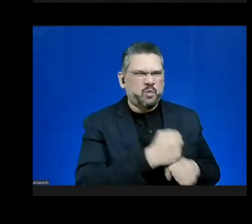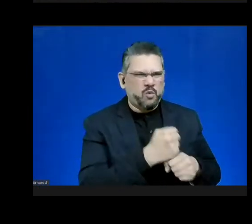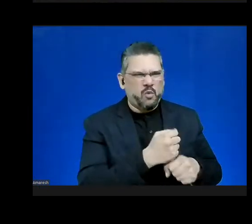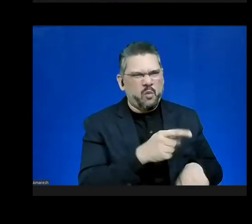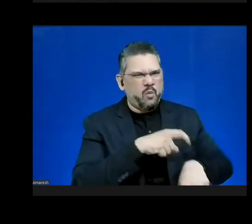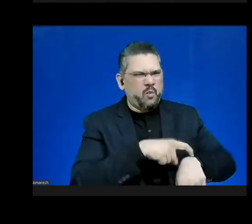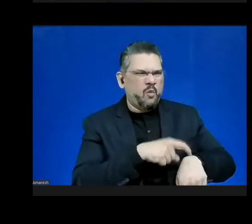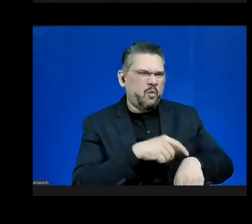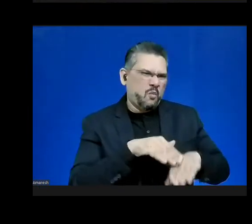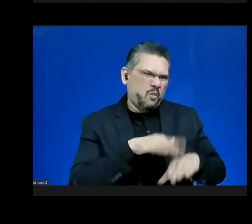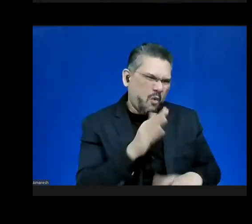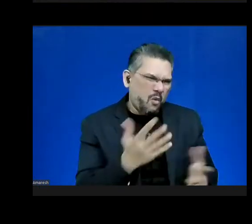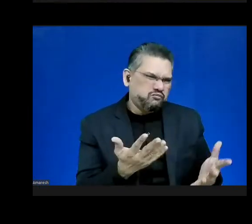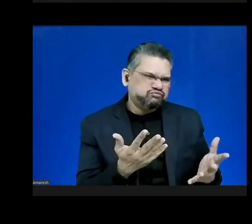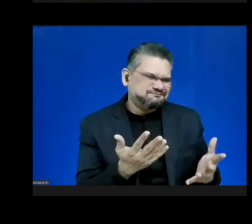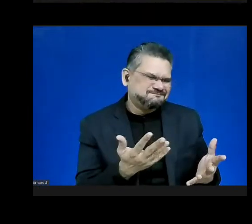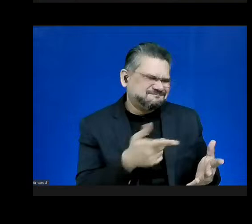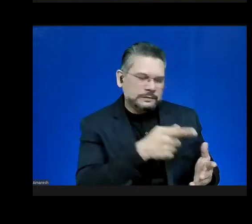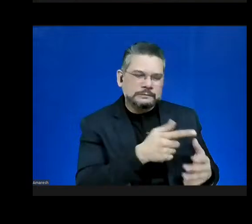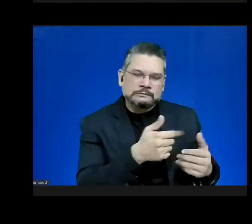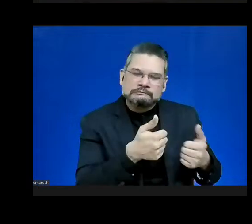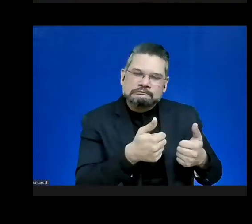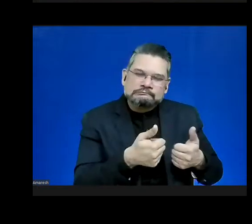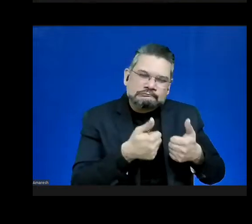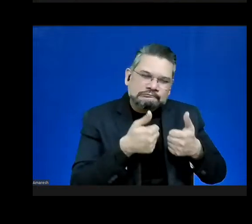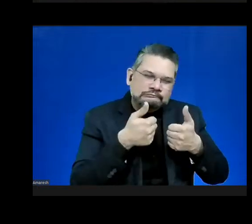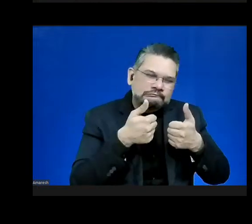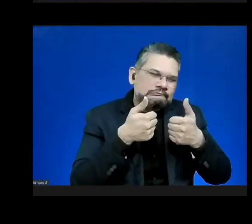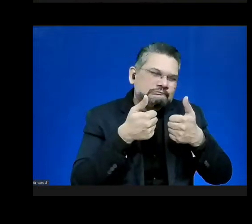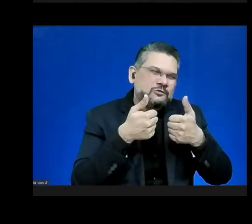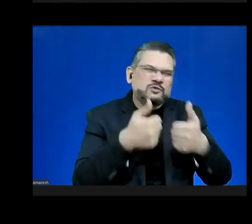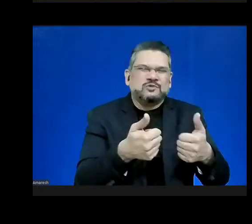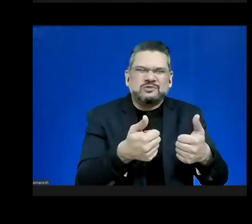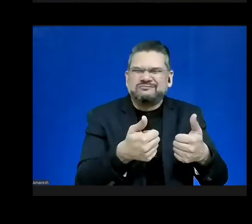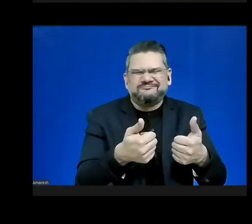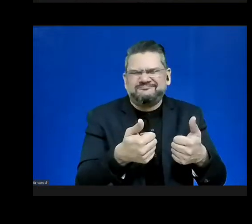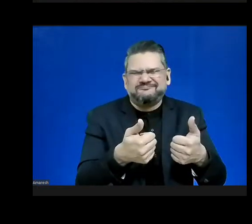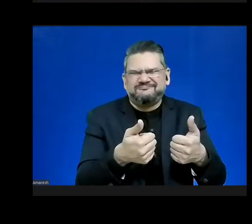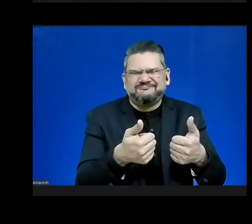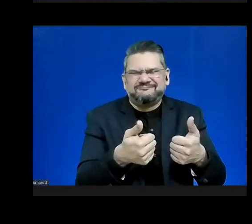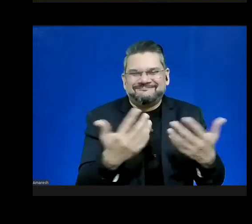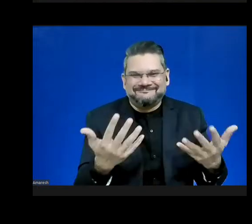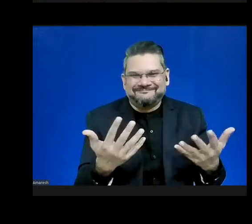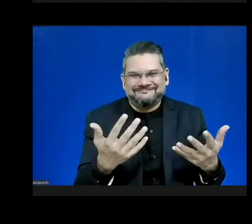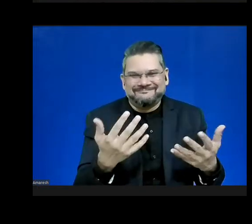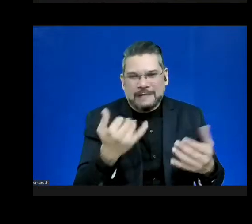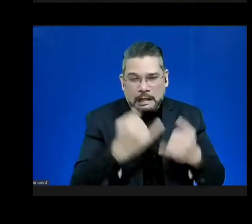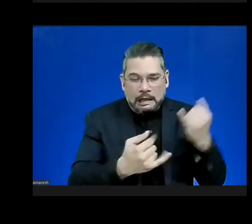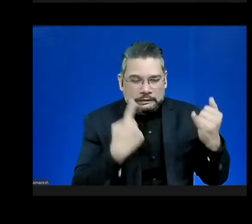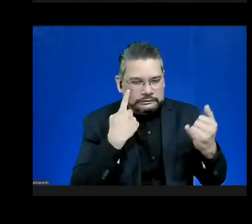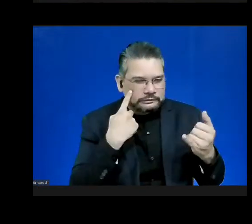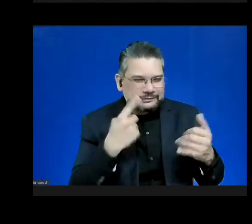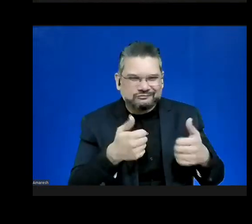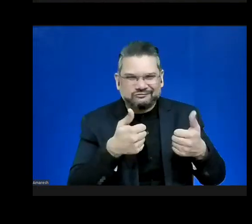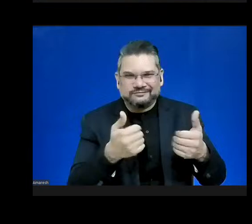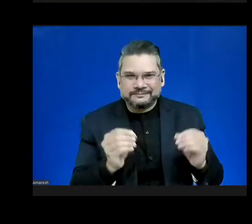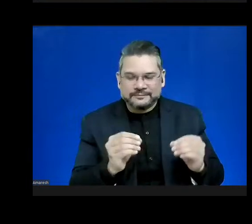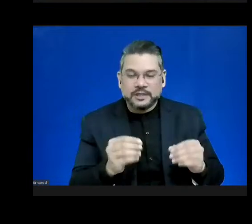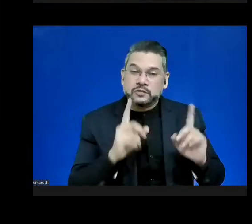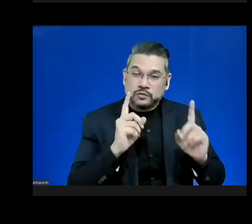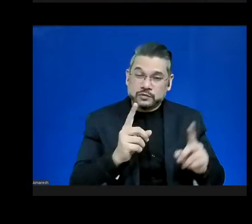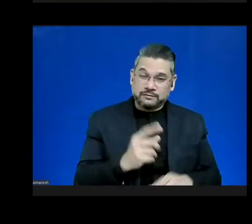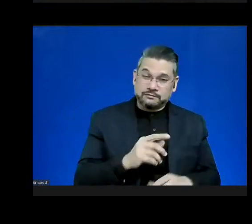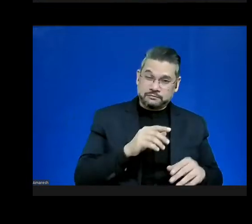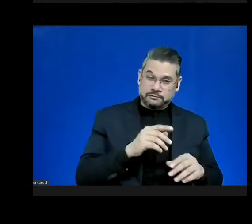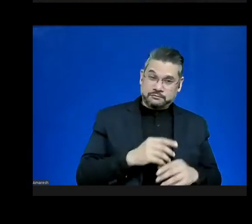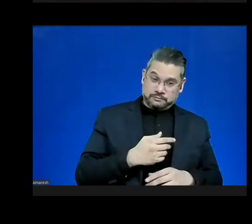come out so good, nicely doesn't come out. So one should consider the accessibility as at the first stage